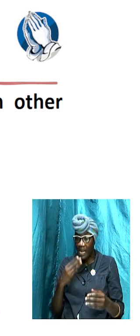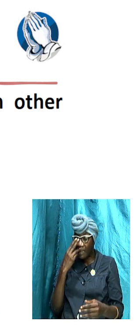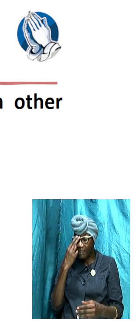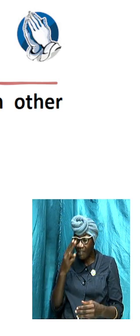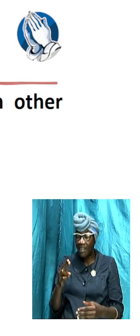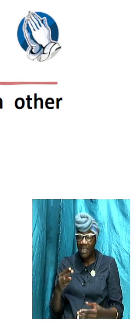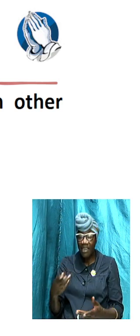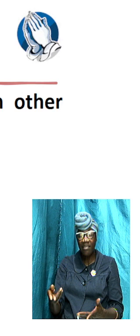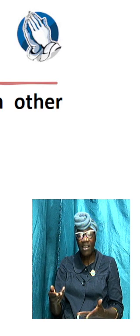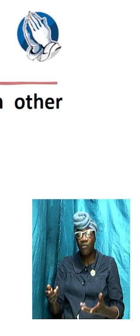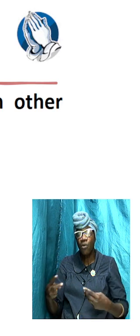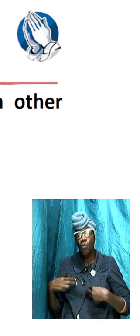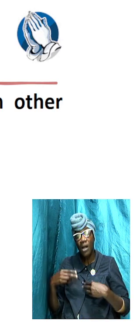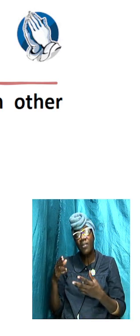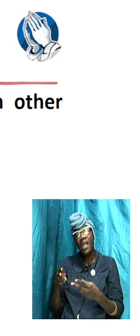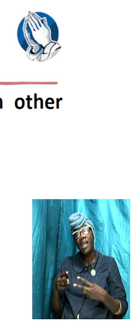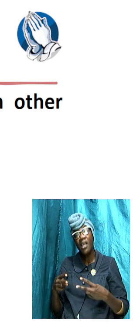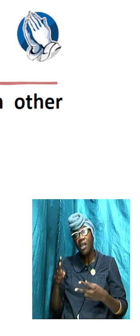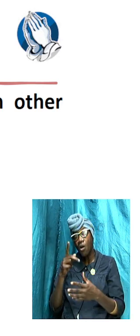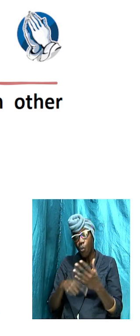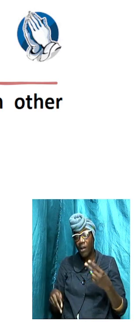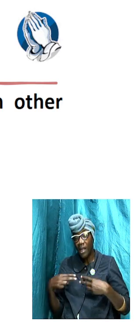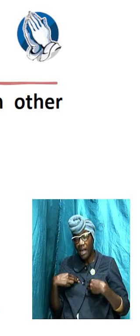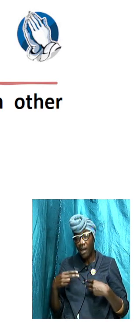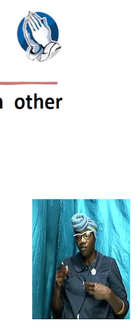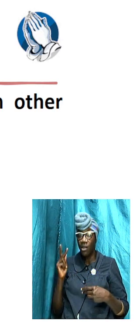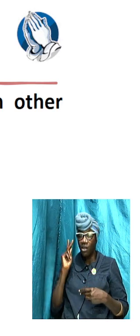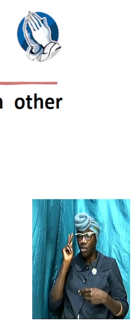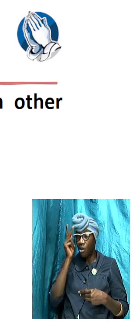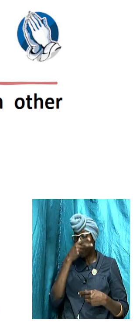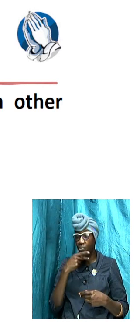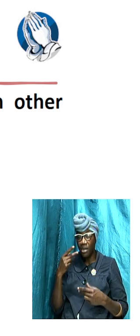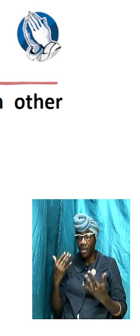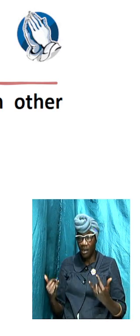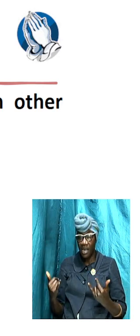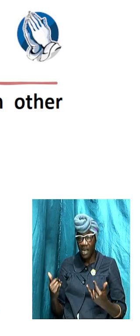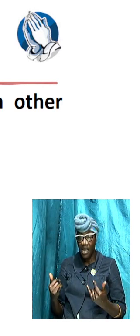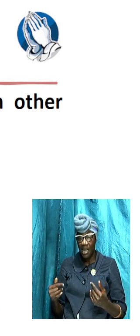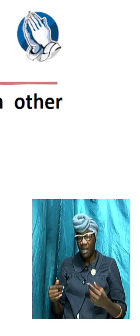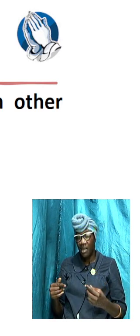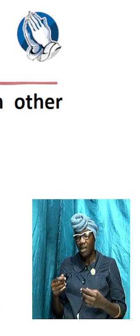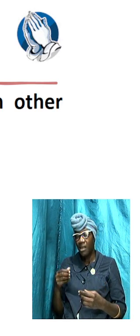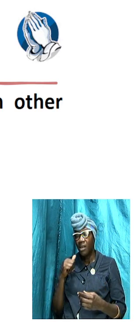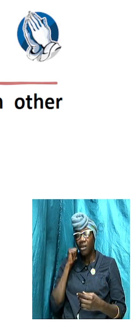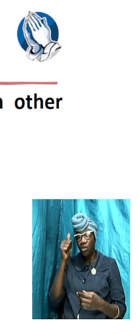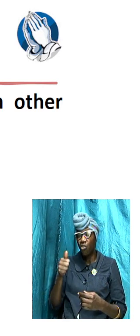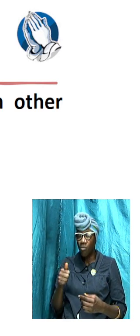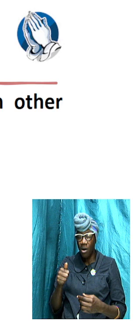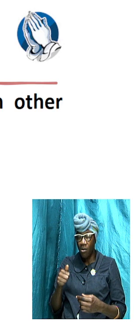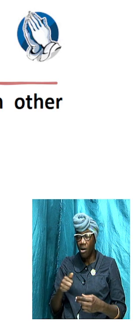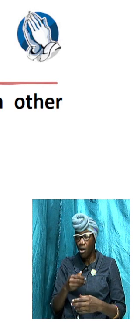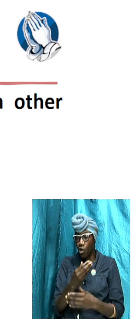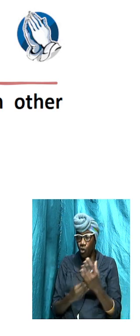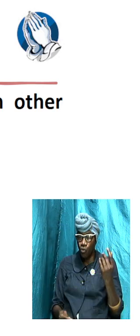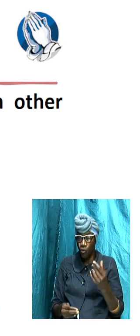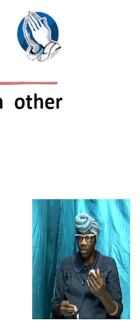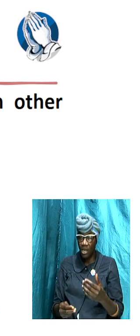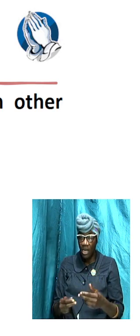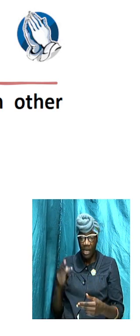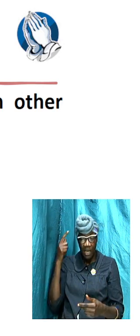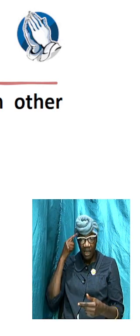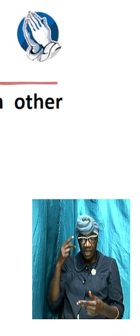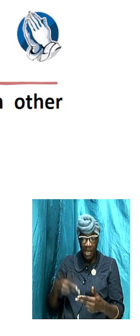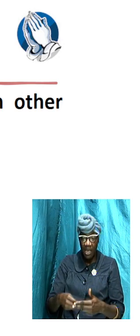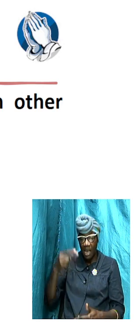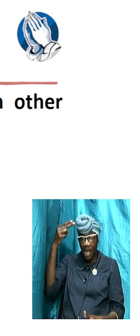can't even be in yourself, because you might be pretty today, and tomorrow you lose it. You might think that you are high, and tomorrow you lose everything that you have.